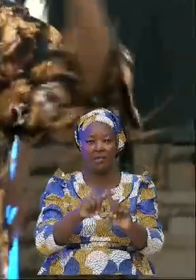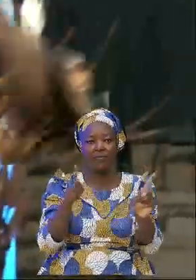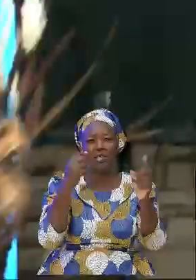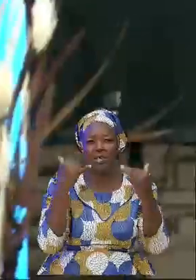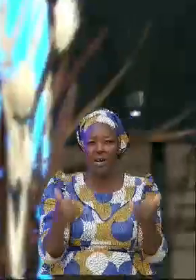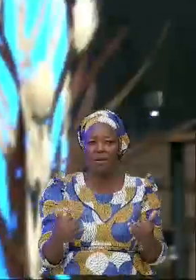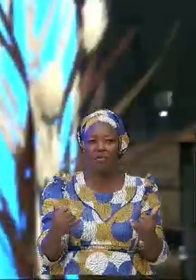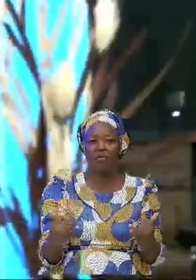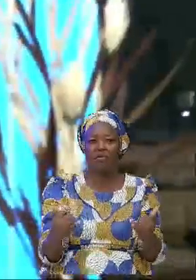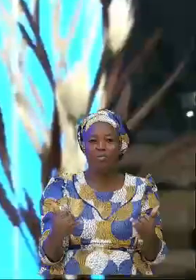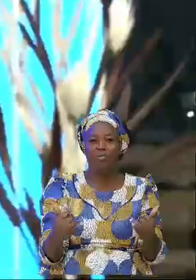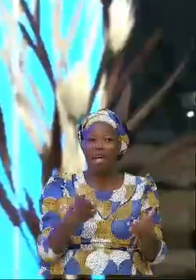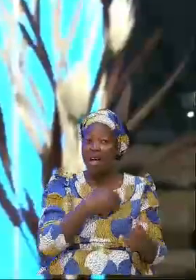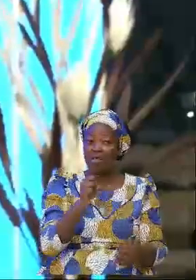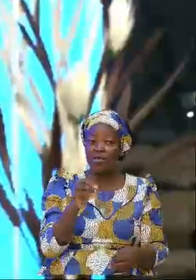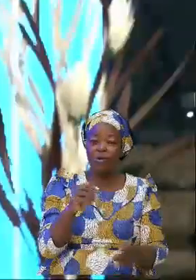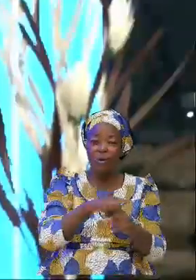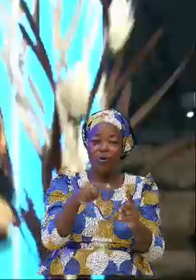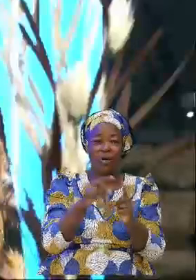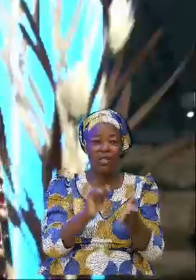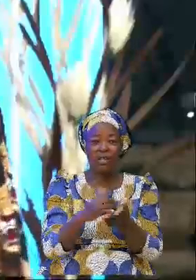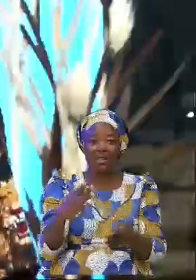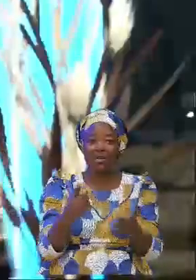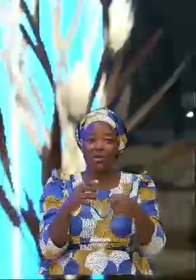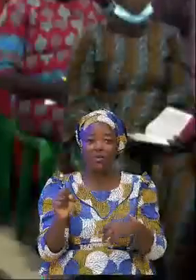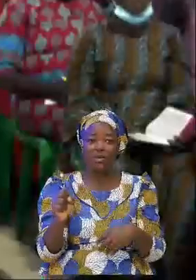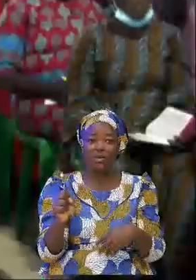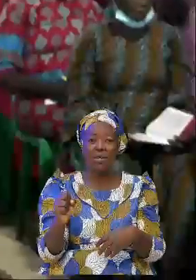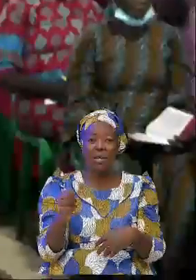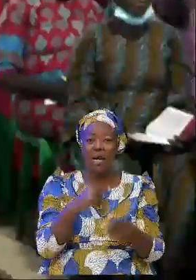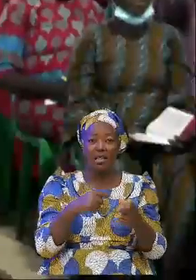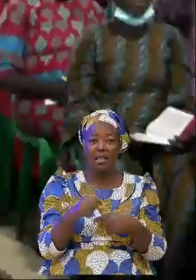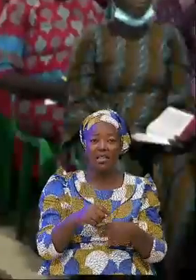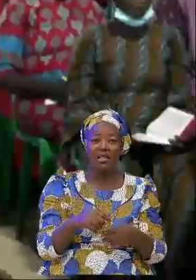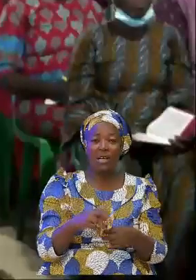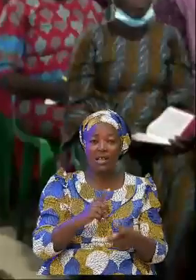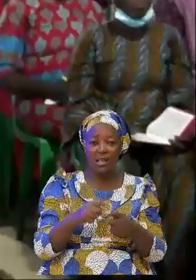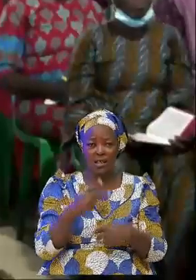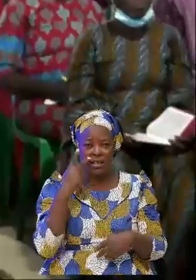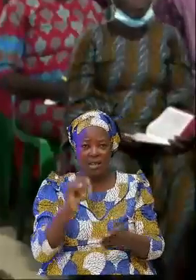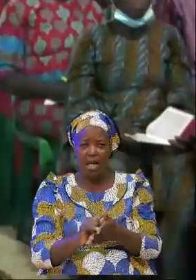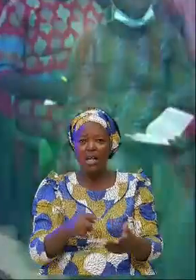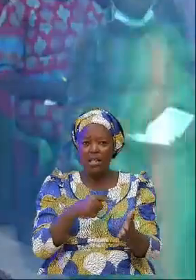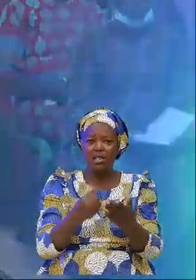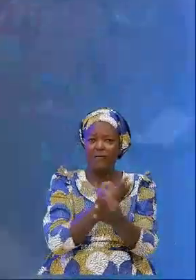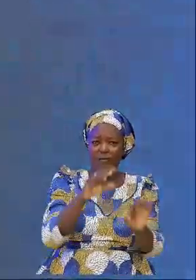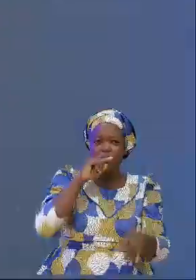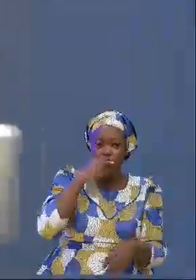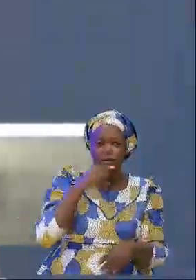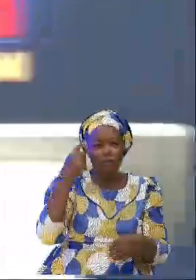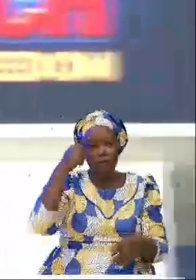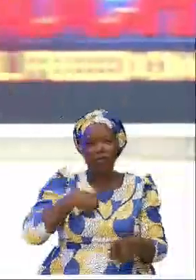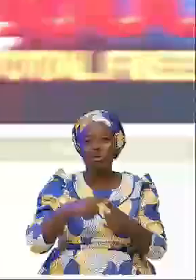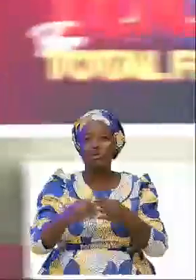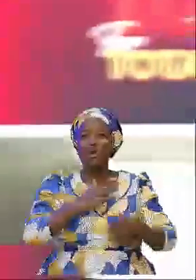they didn't know things are different now. And so when that seed comes and he